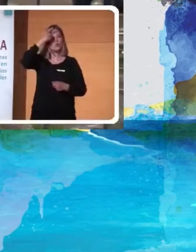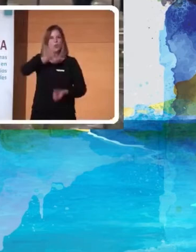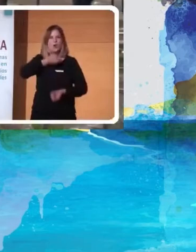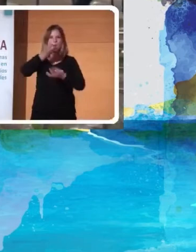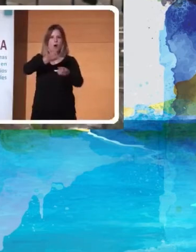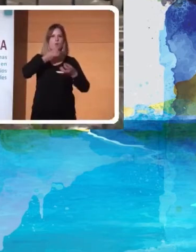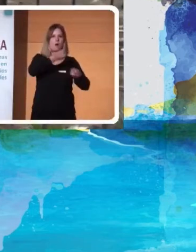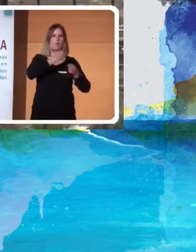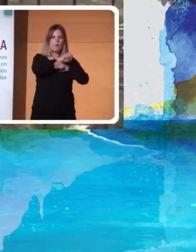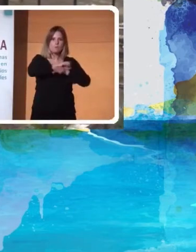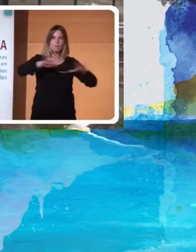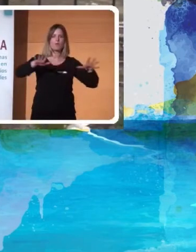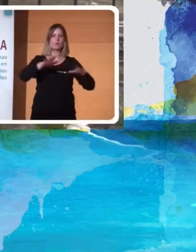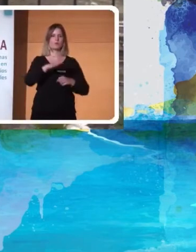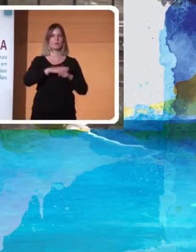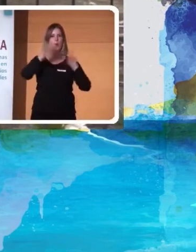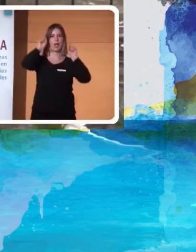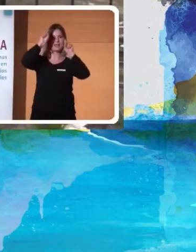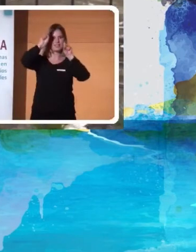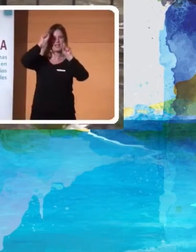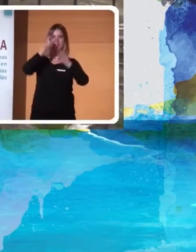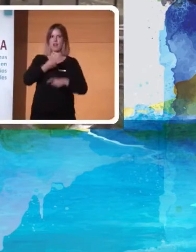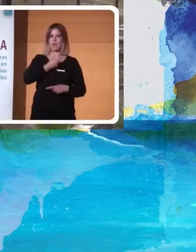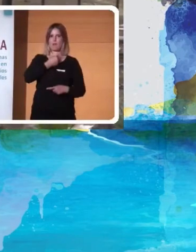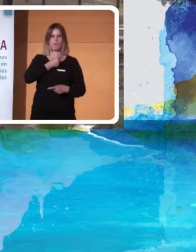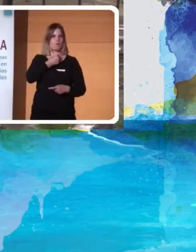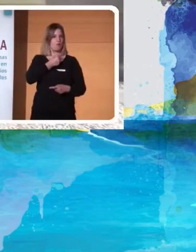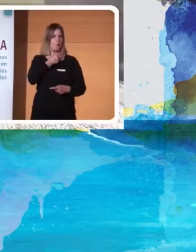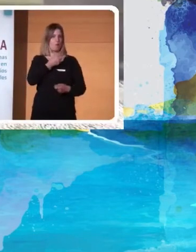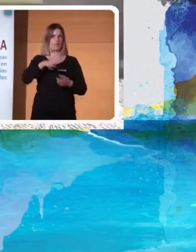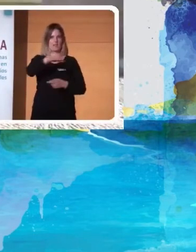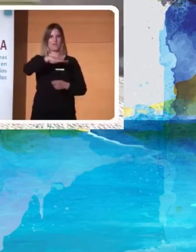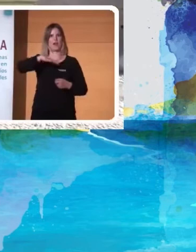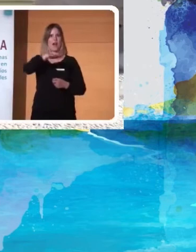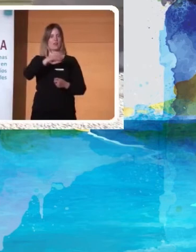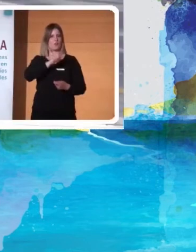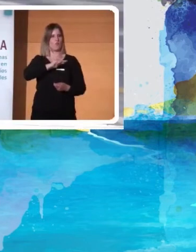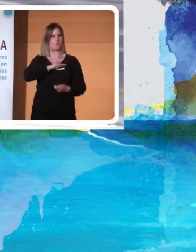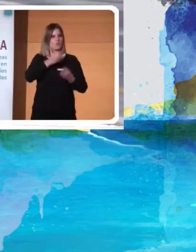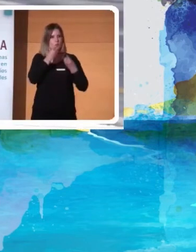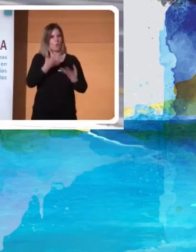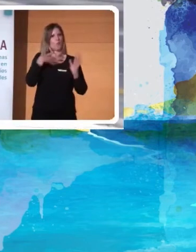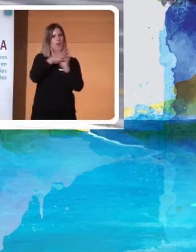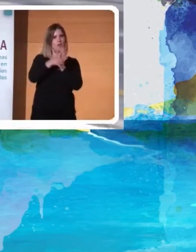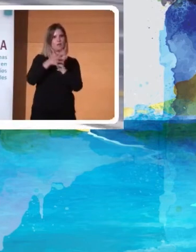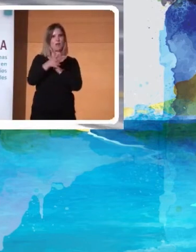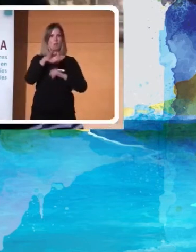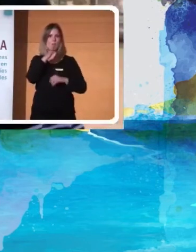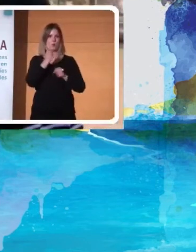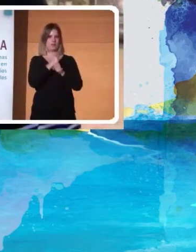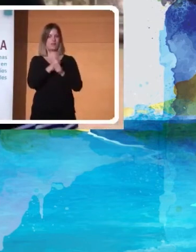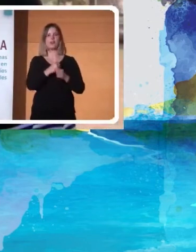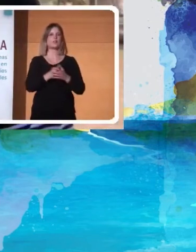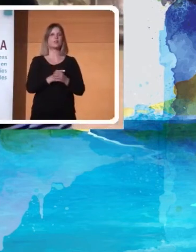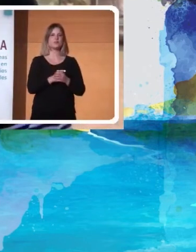They're teaching, they're showing their culture. I love to show people the Realejo. I feel